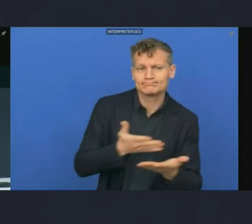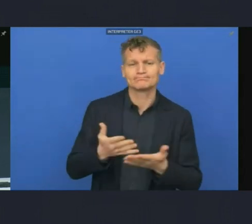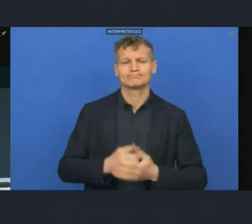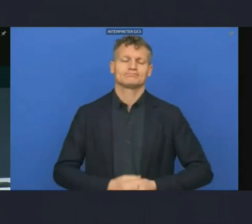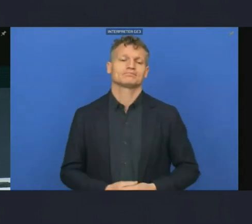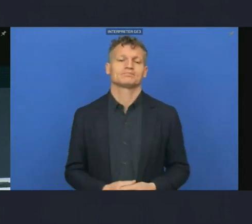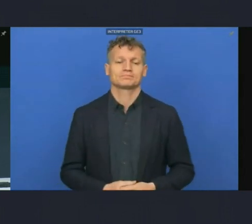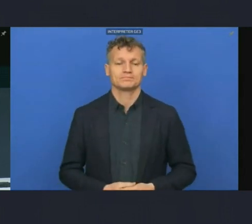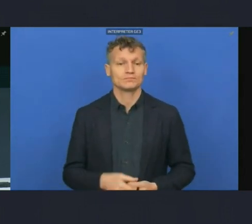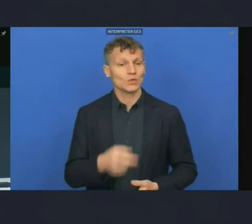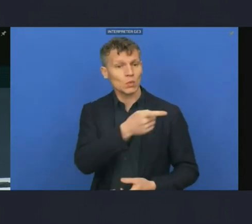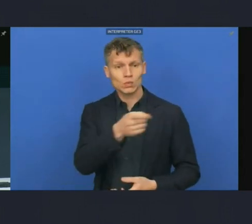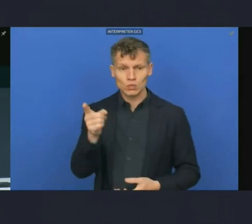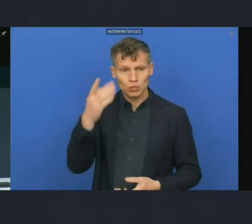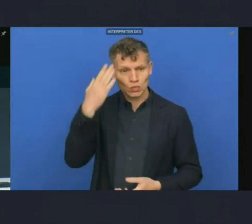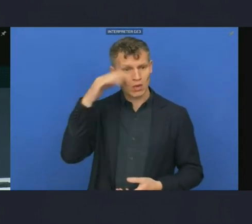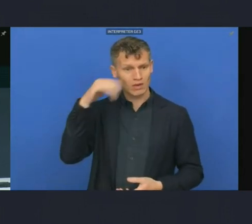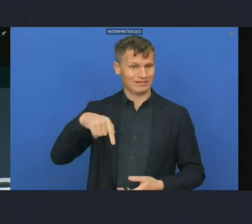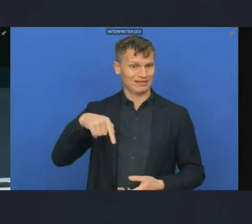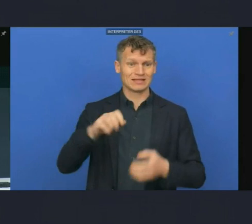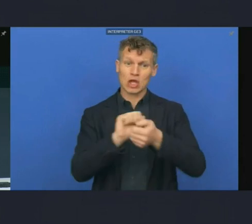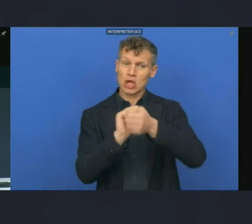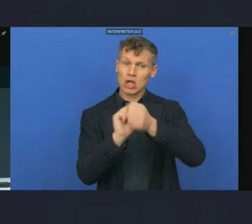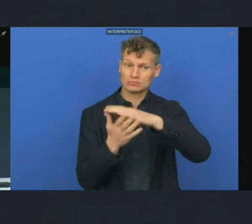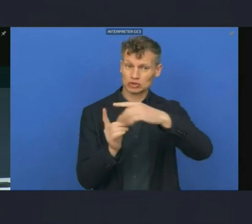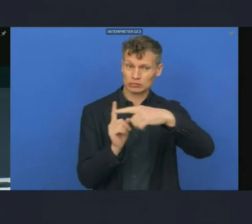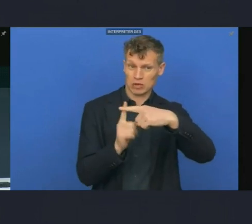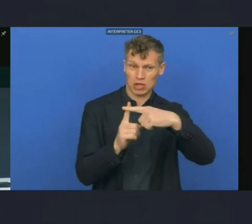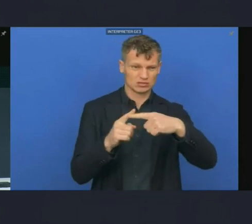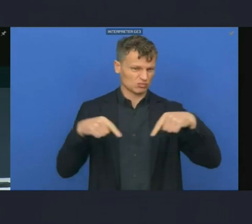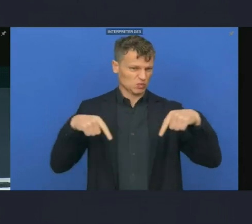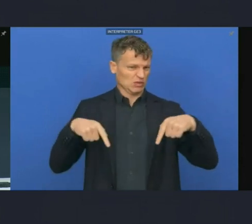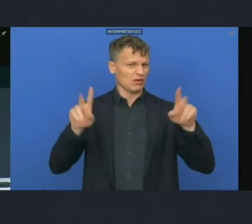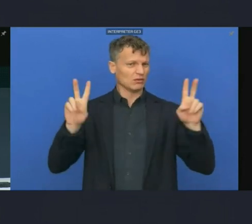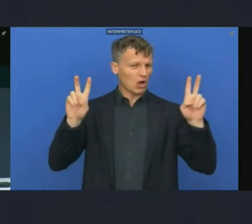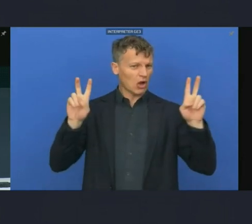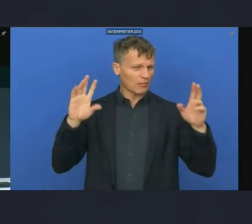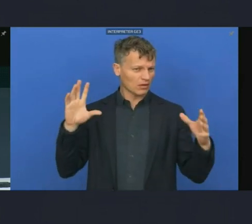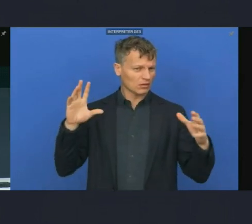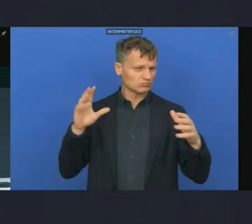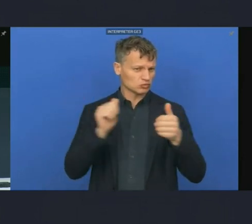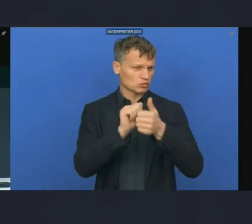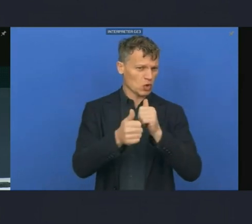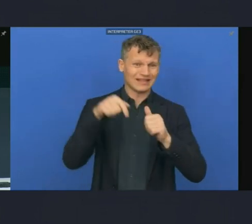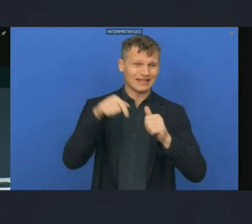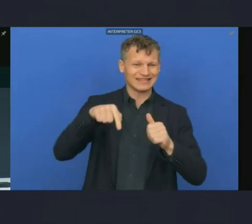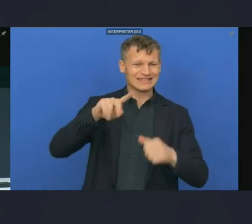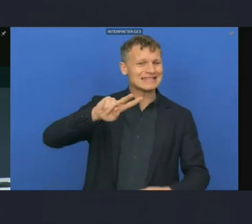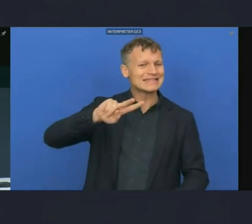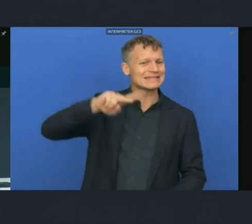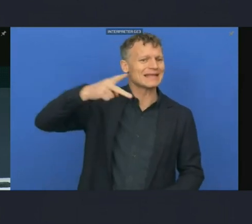program, this Erasmus+ program we are discussing today, is the second one, it's part of the